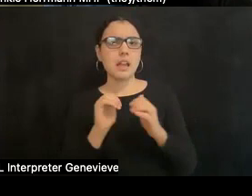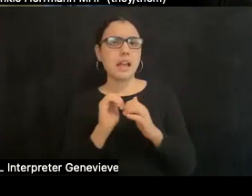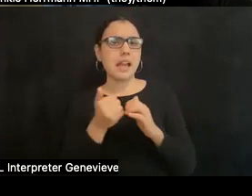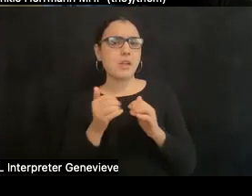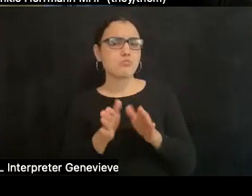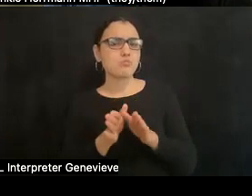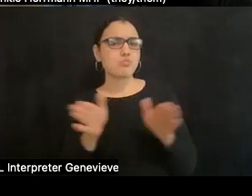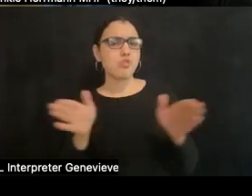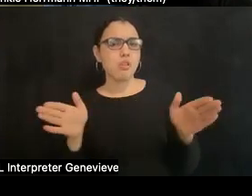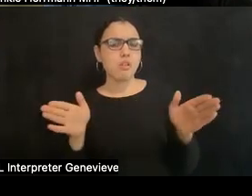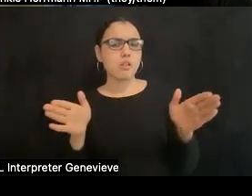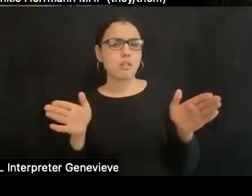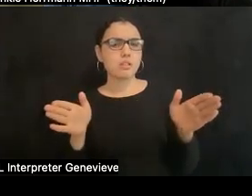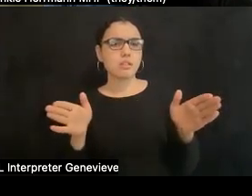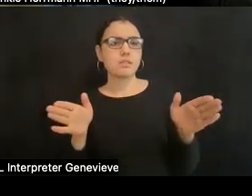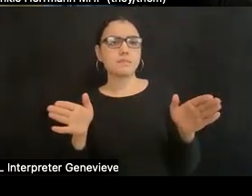broad the